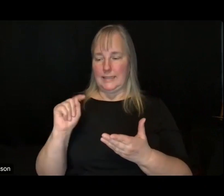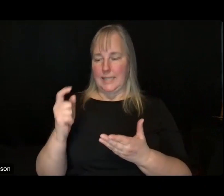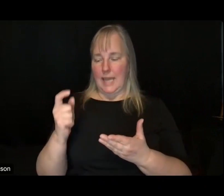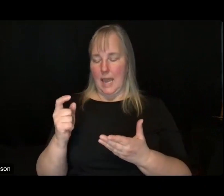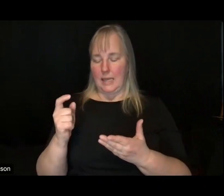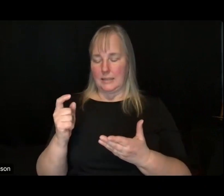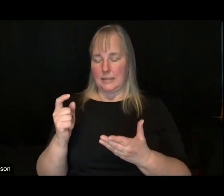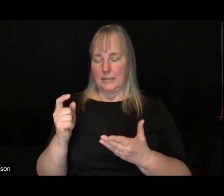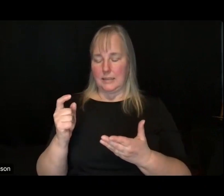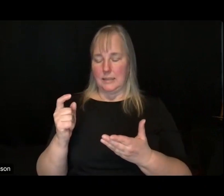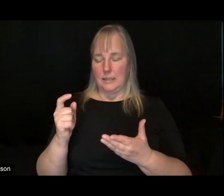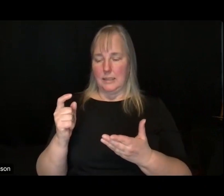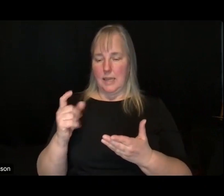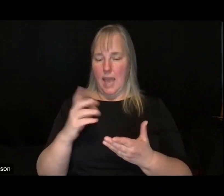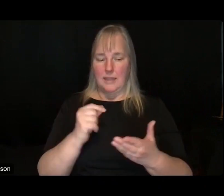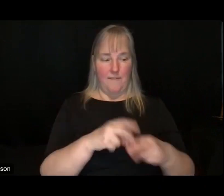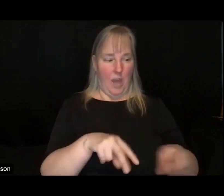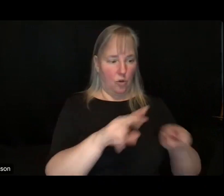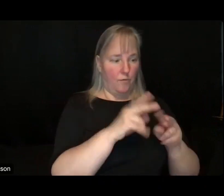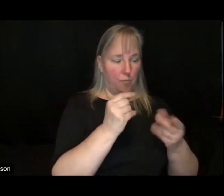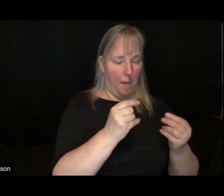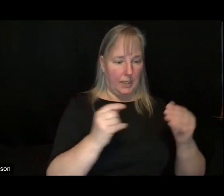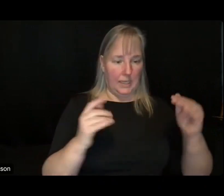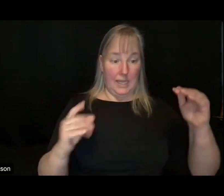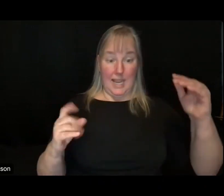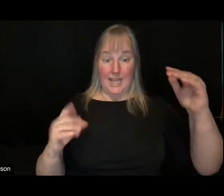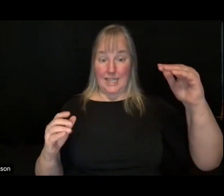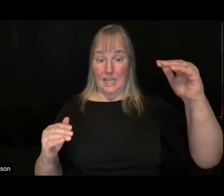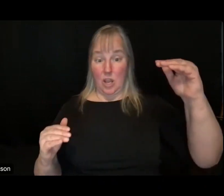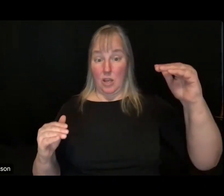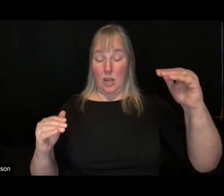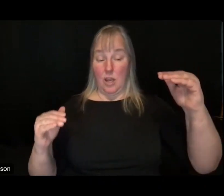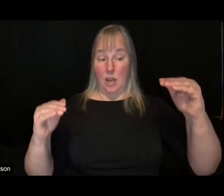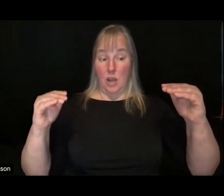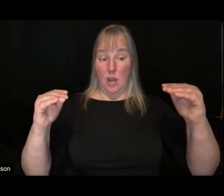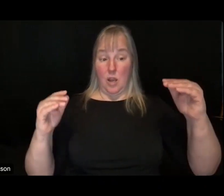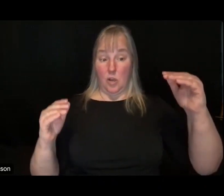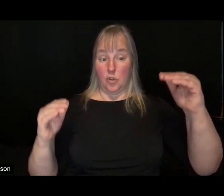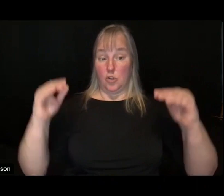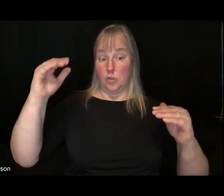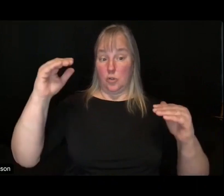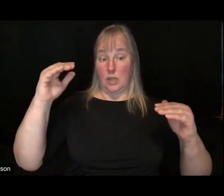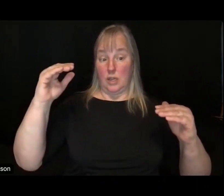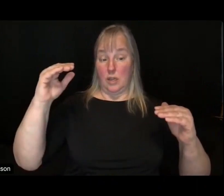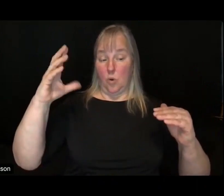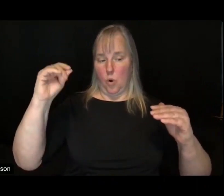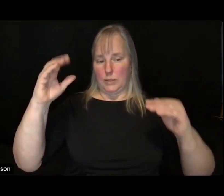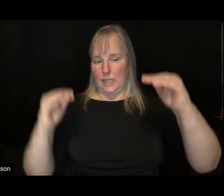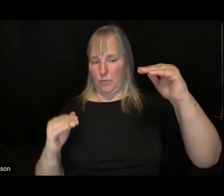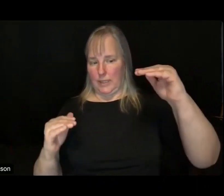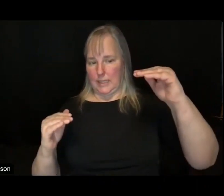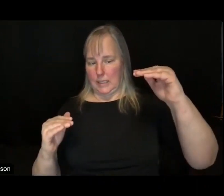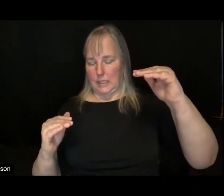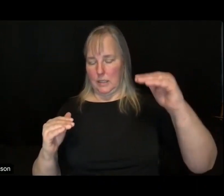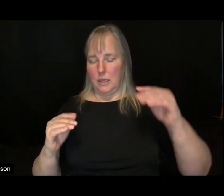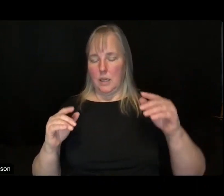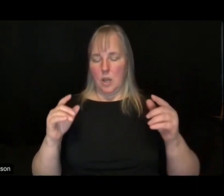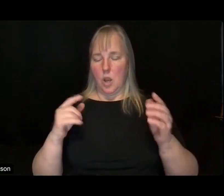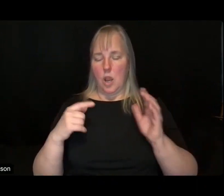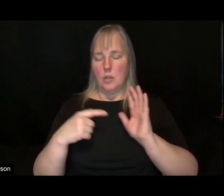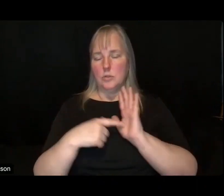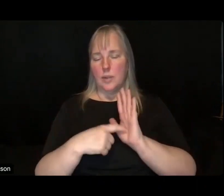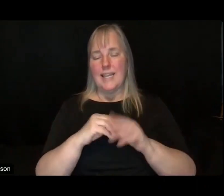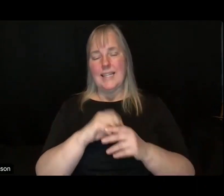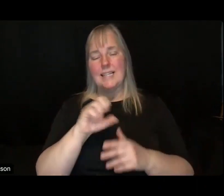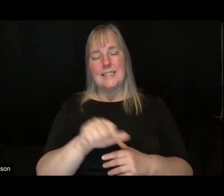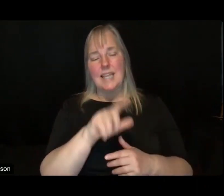gap decreasing between property taxes collected and the value of the properties as reflected in sale of those